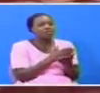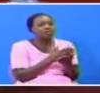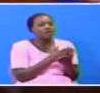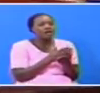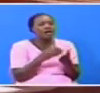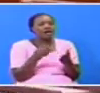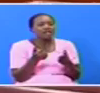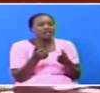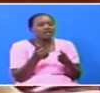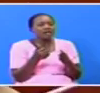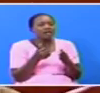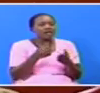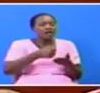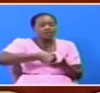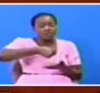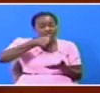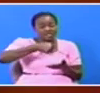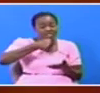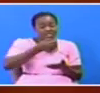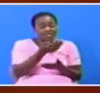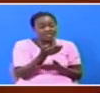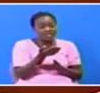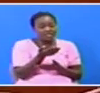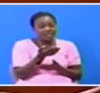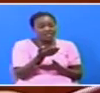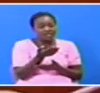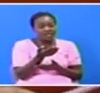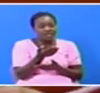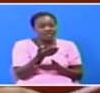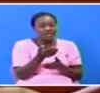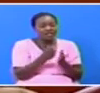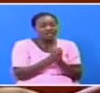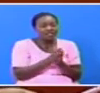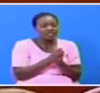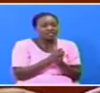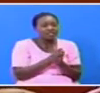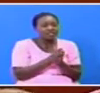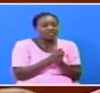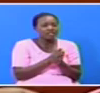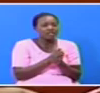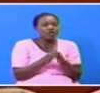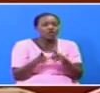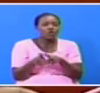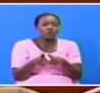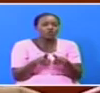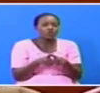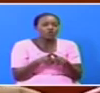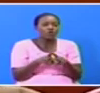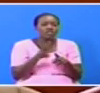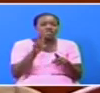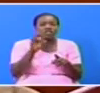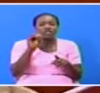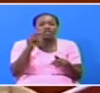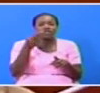supplementary estimate that has been done and there are no forgers, what do you do in